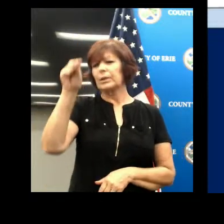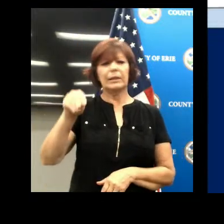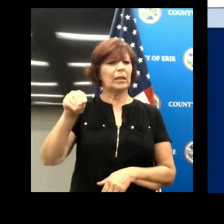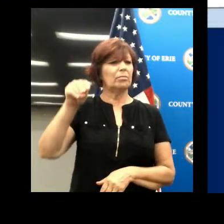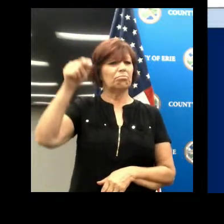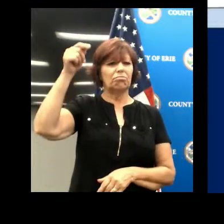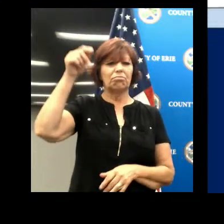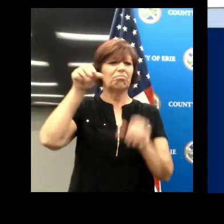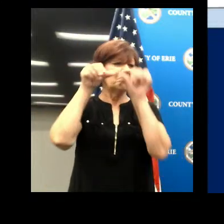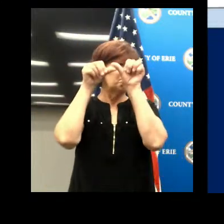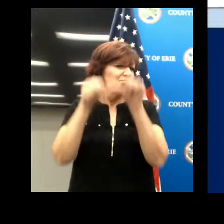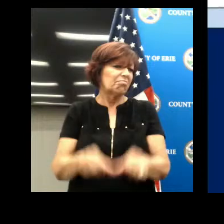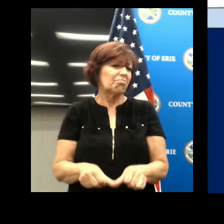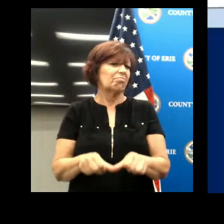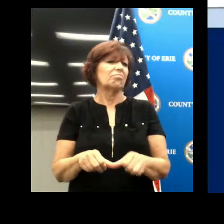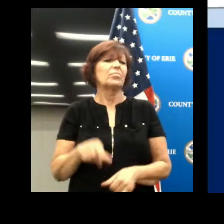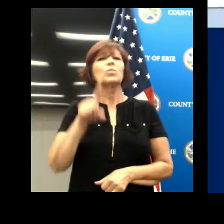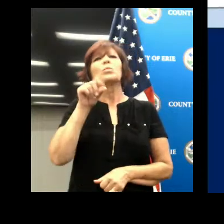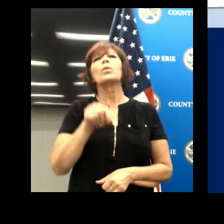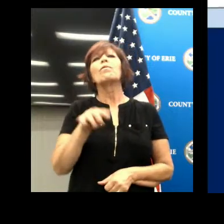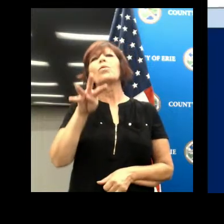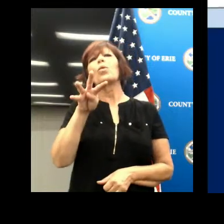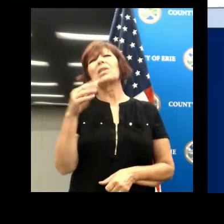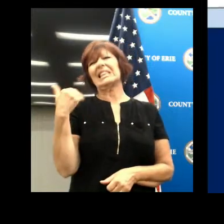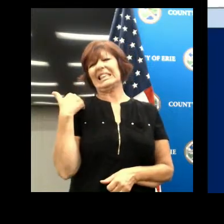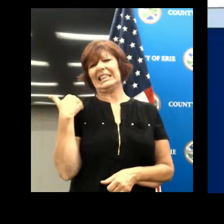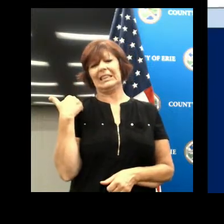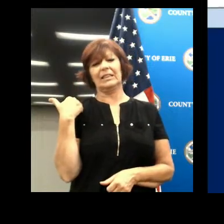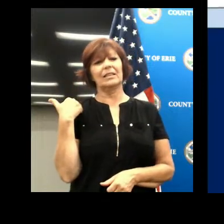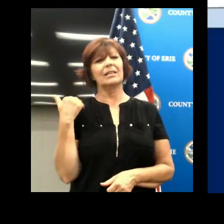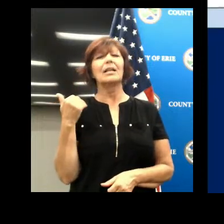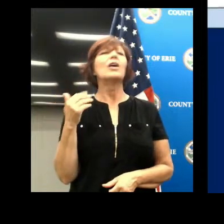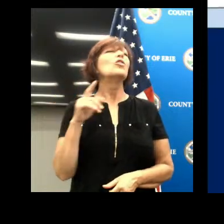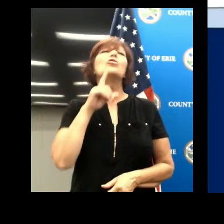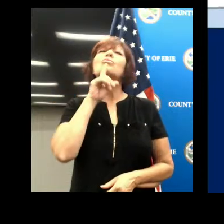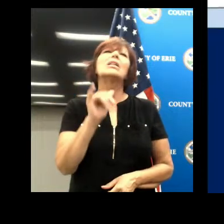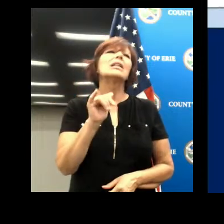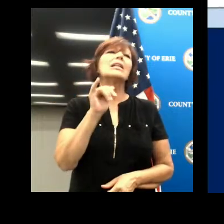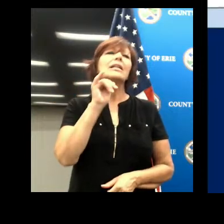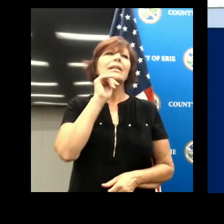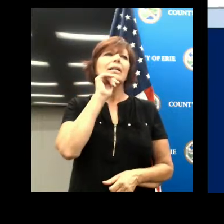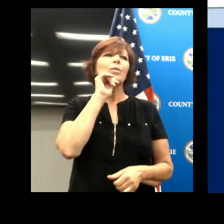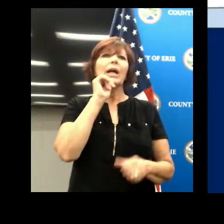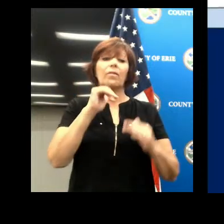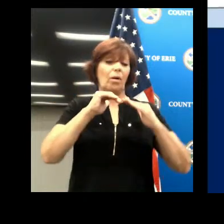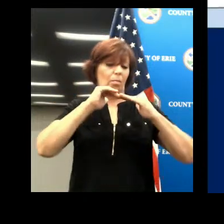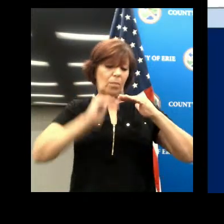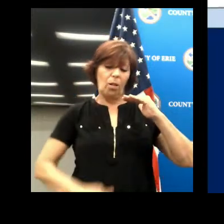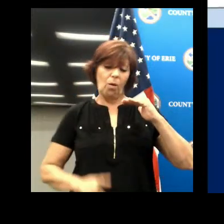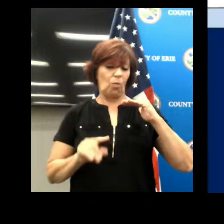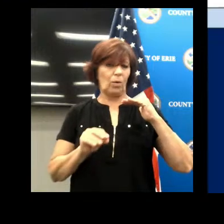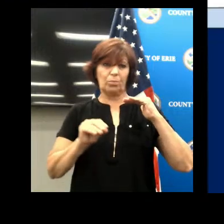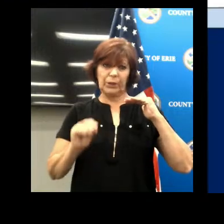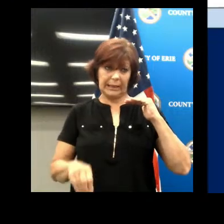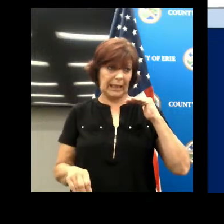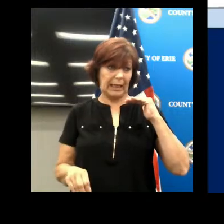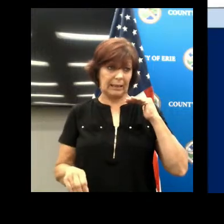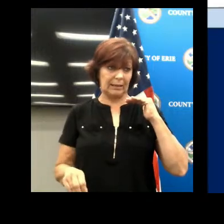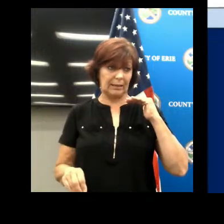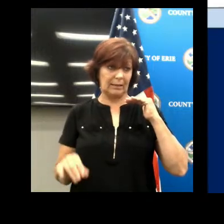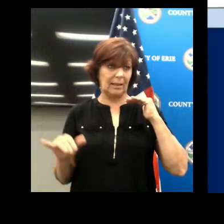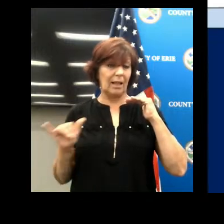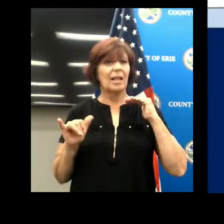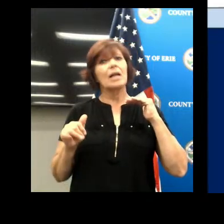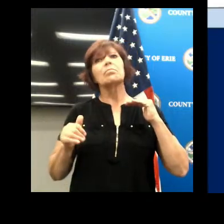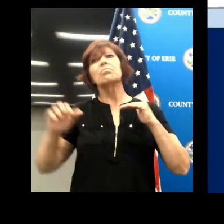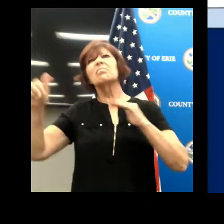weeks, with 1.4% being the last week. We really haven't dropped below 1% like the vast majority of the